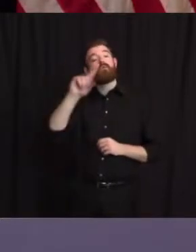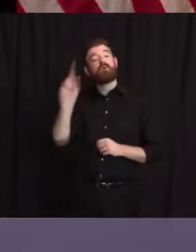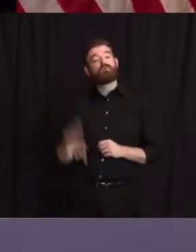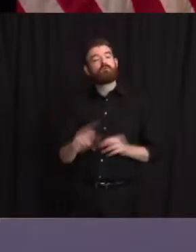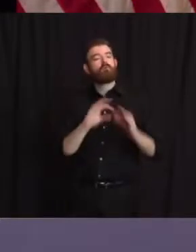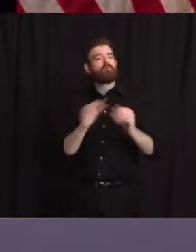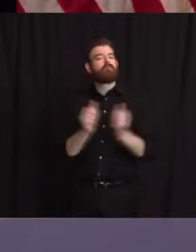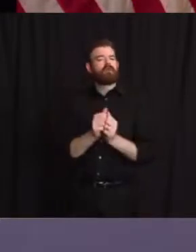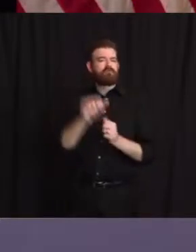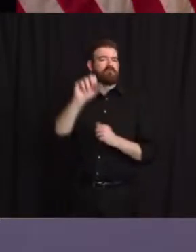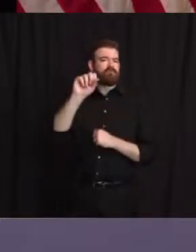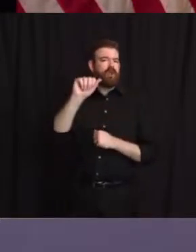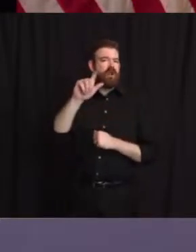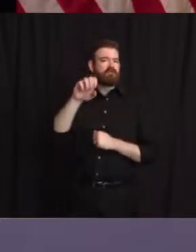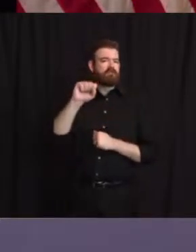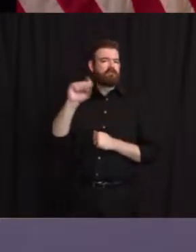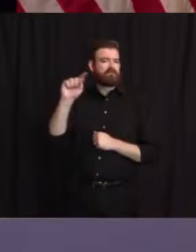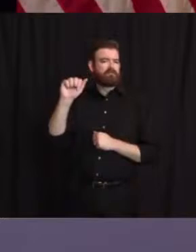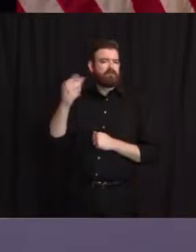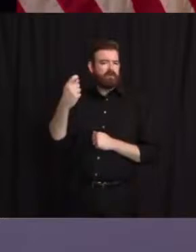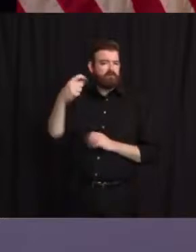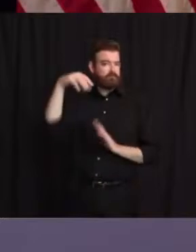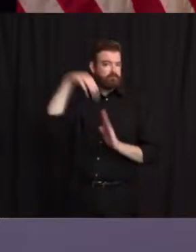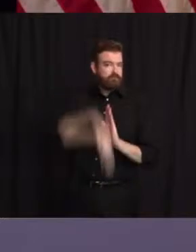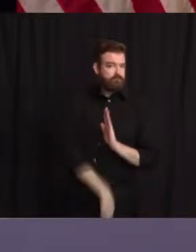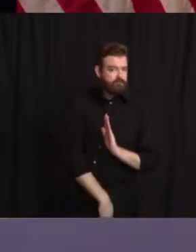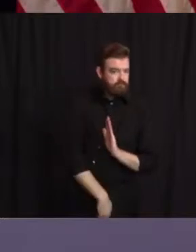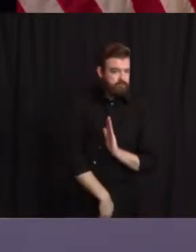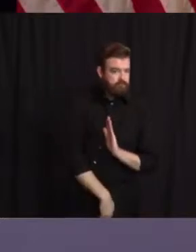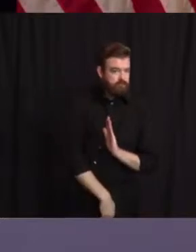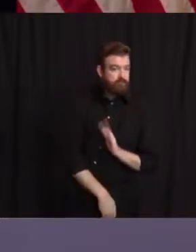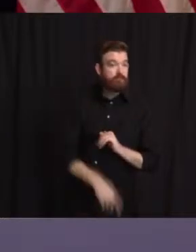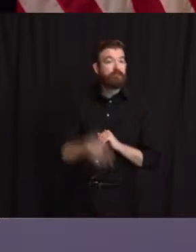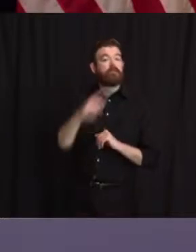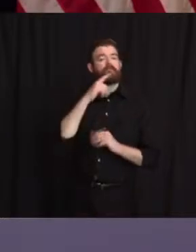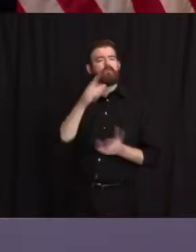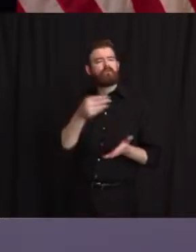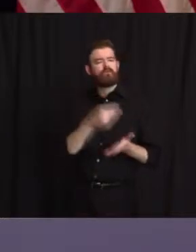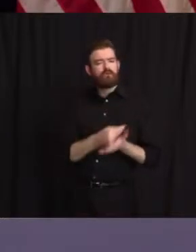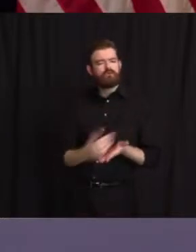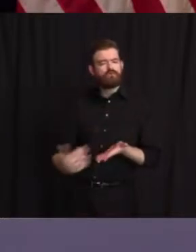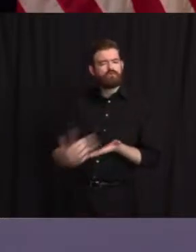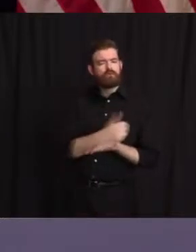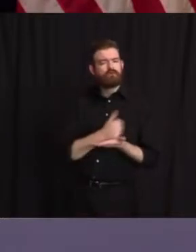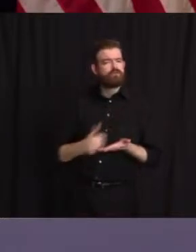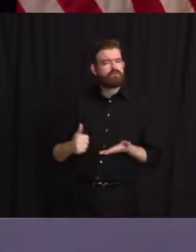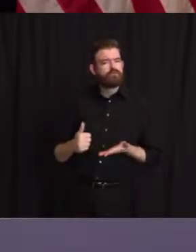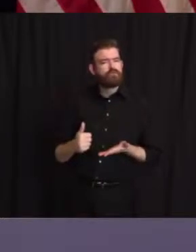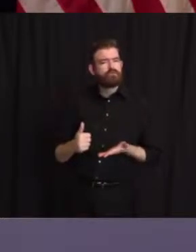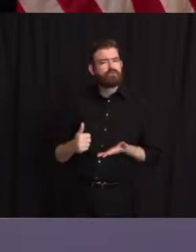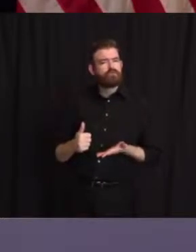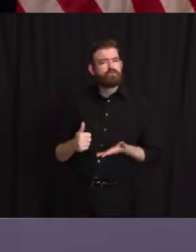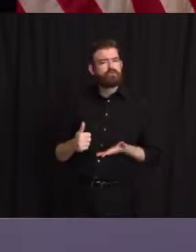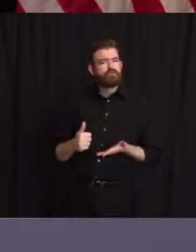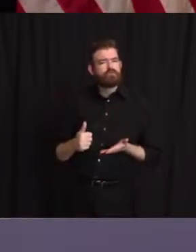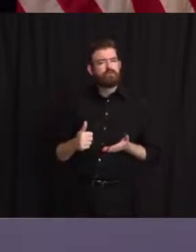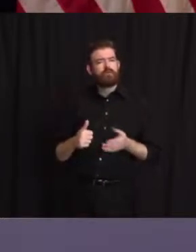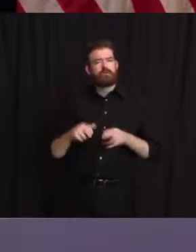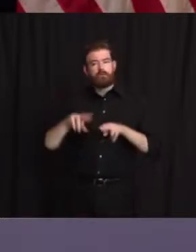much of the overall revenue pie is that? You said I think 33% was the decline, but how much is the overall loss in